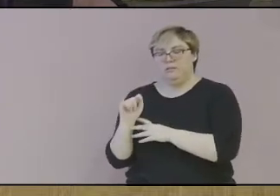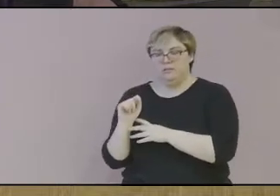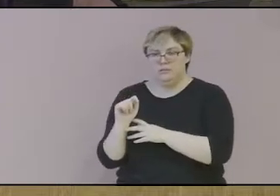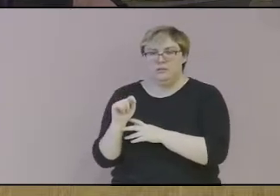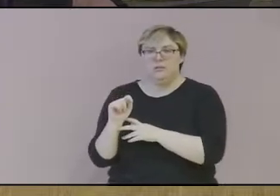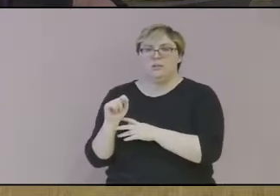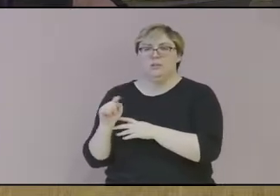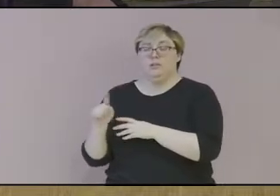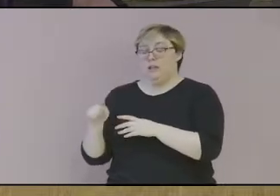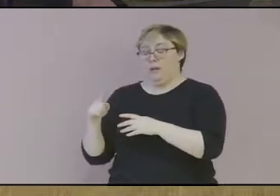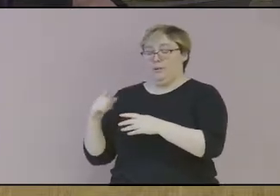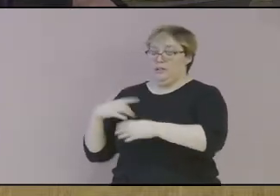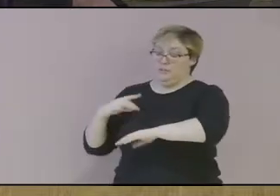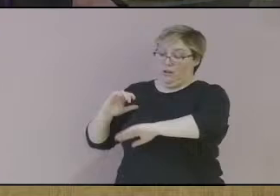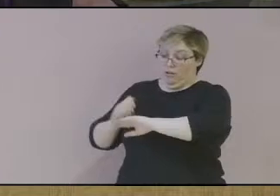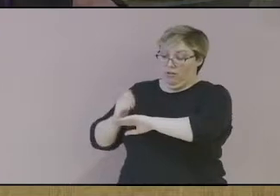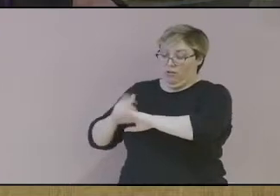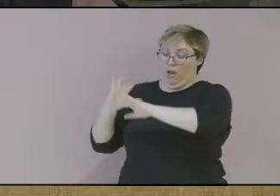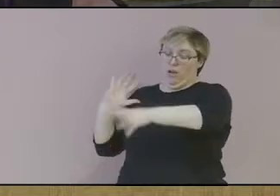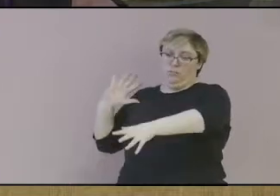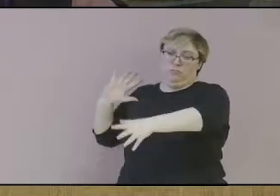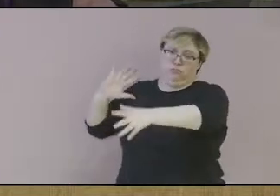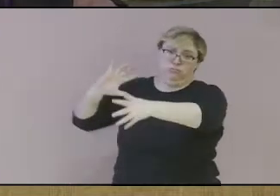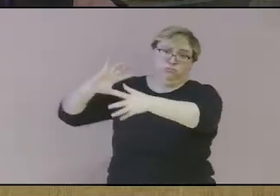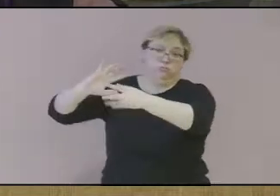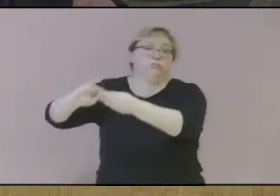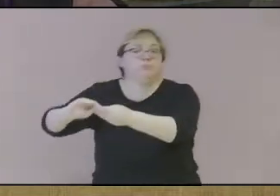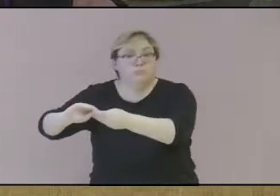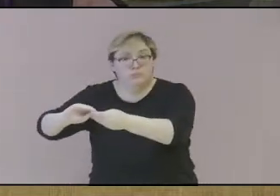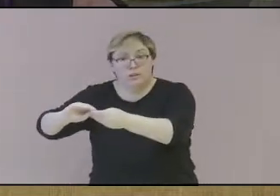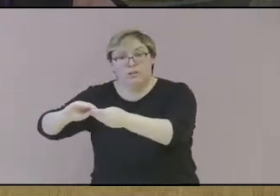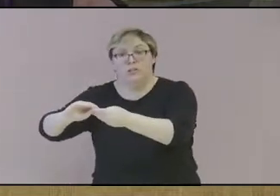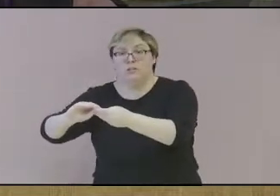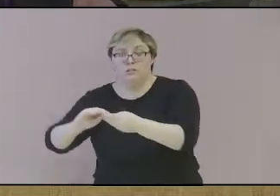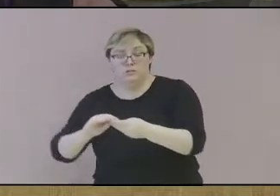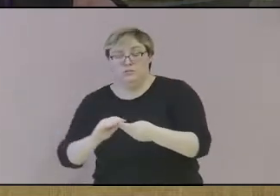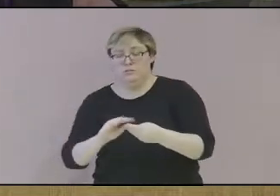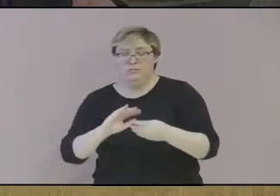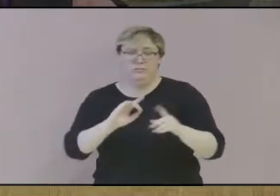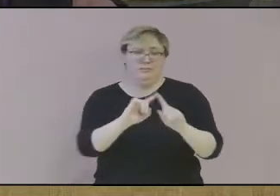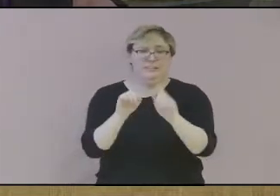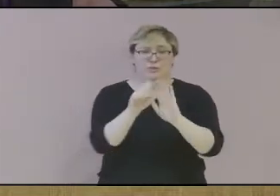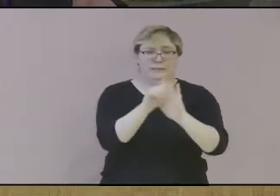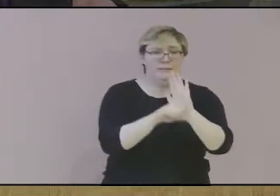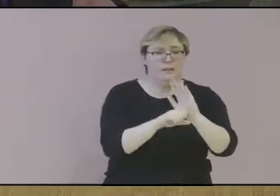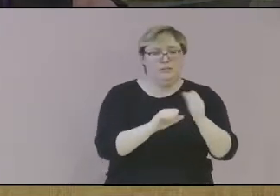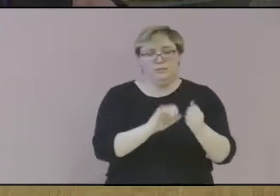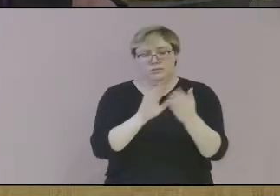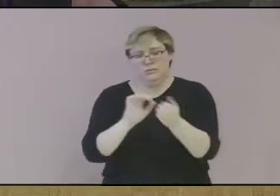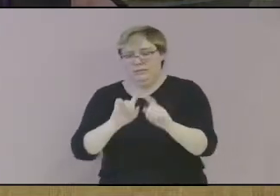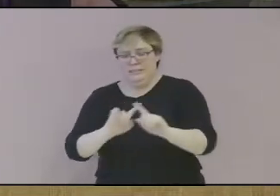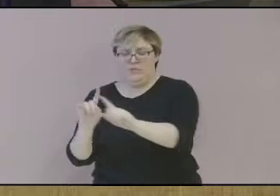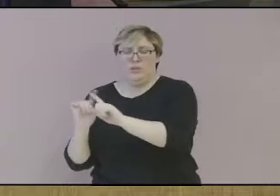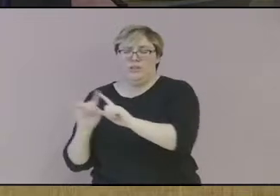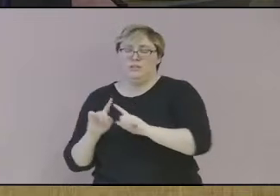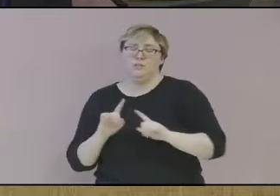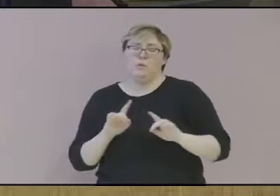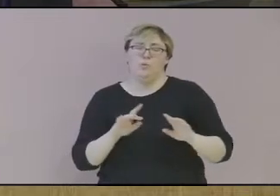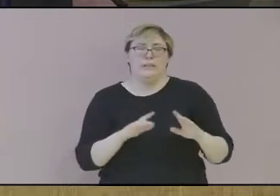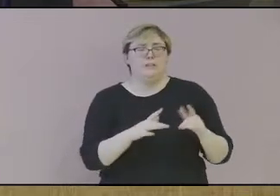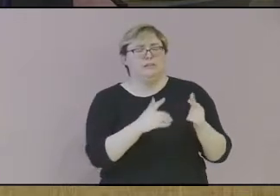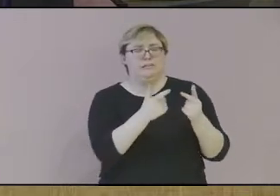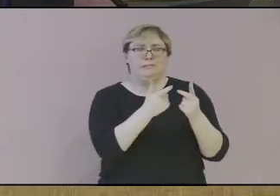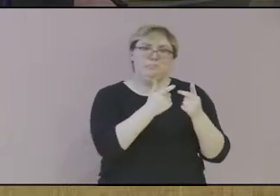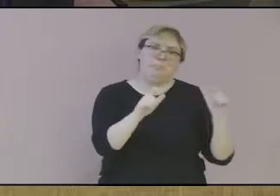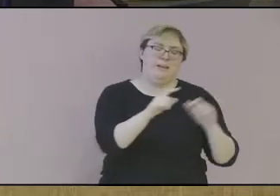different states. So you're asking me a very big question. What most people have been saying federally,